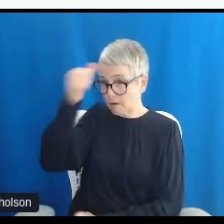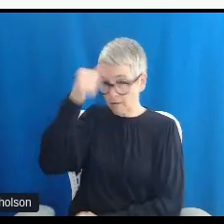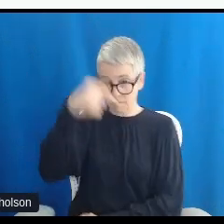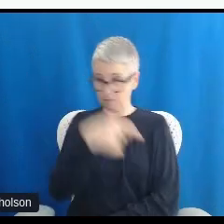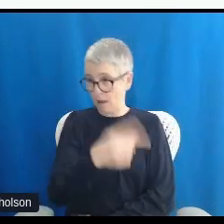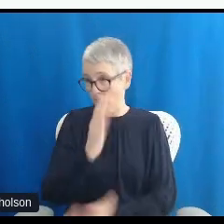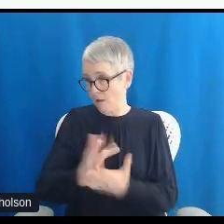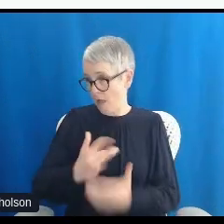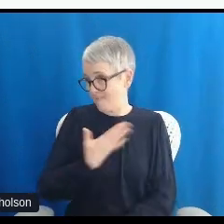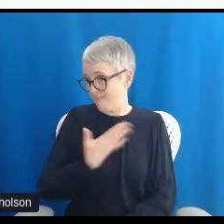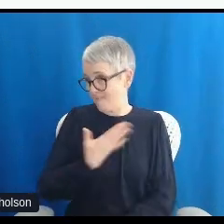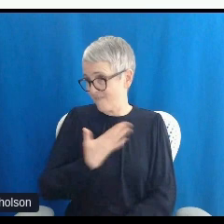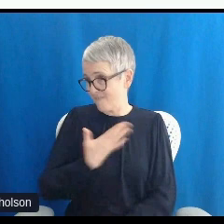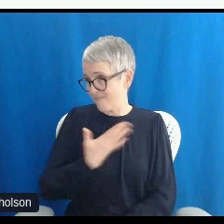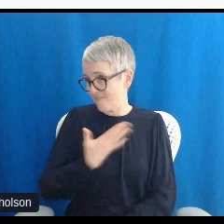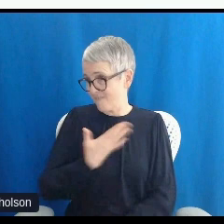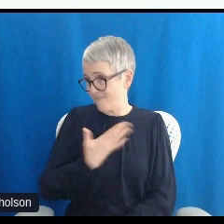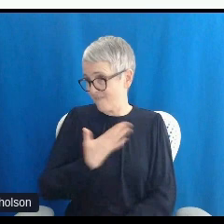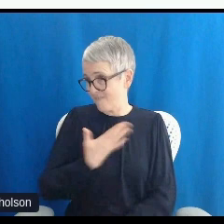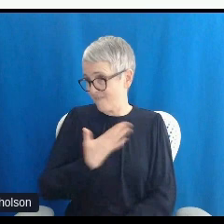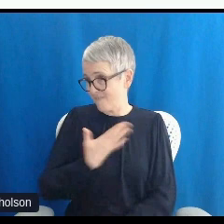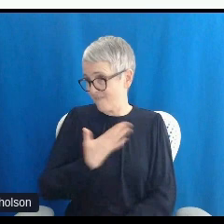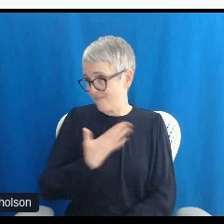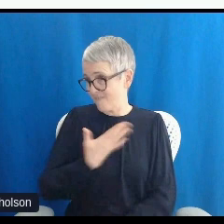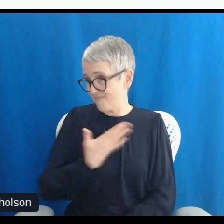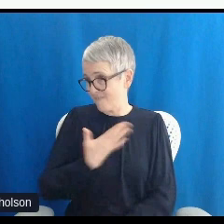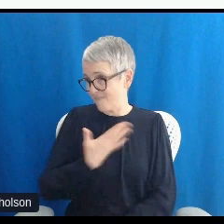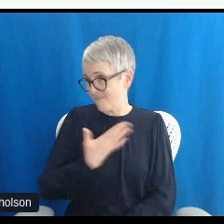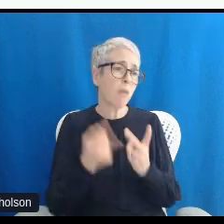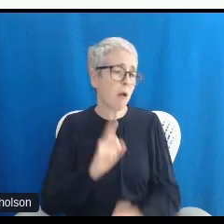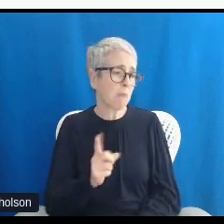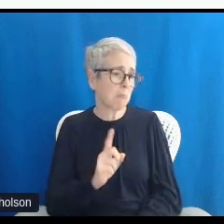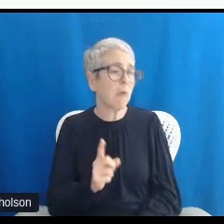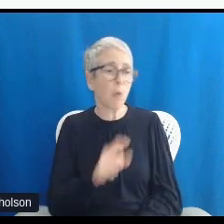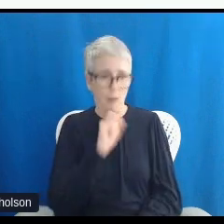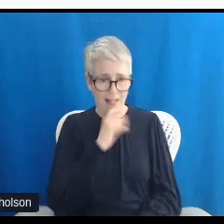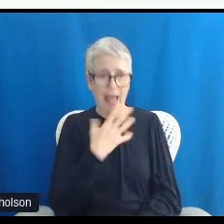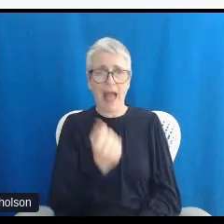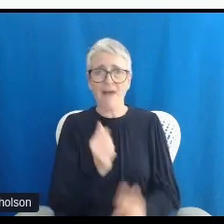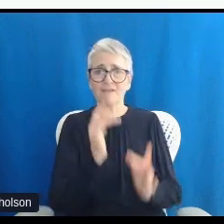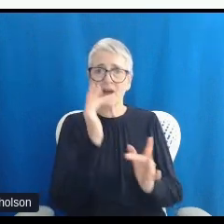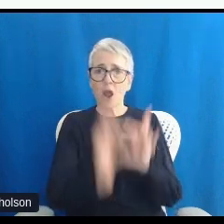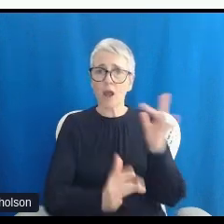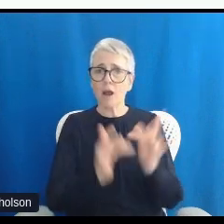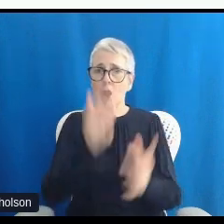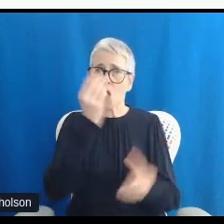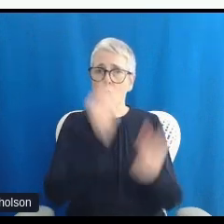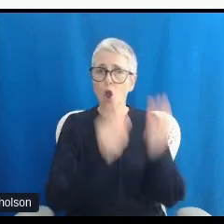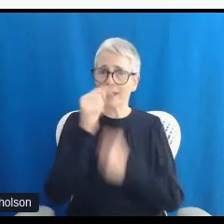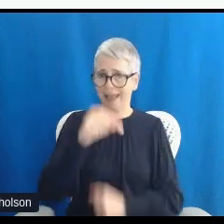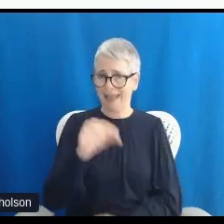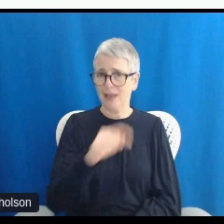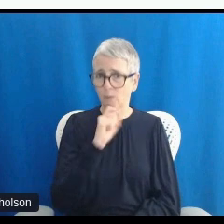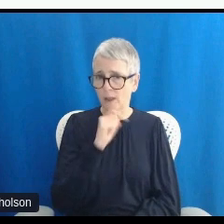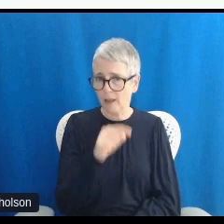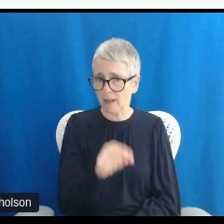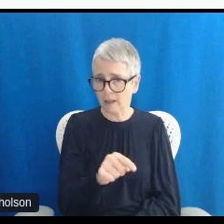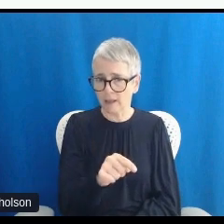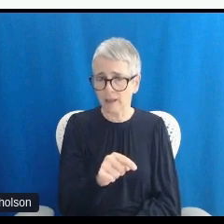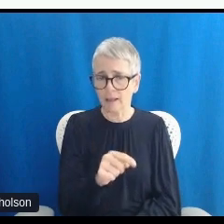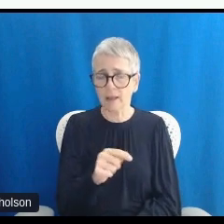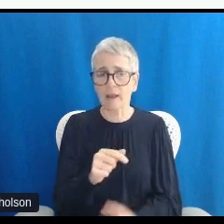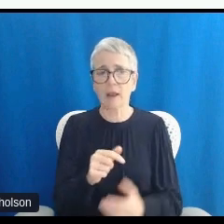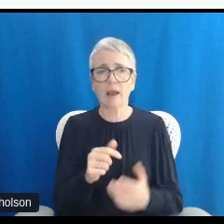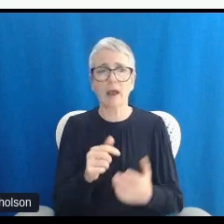And then on there, we'll be hosting some specific e-learning around accessibility also, which looks at kind of the